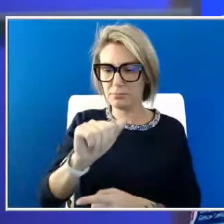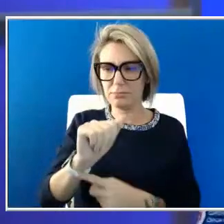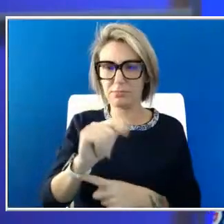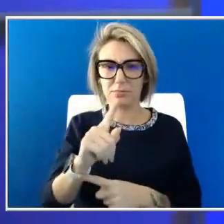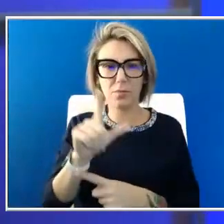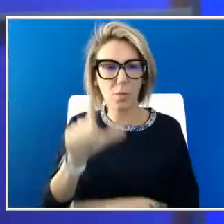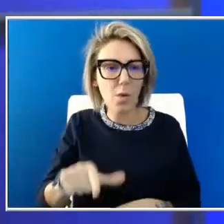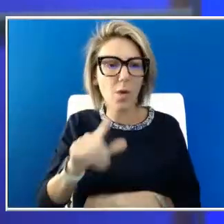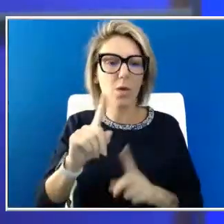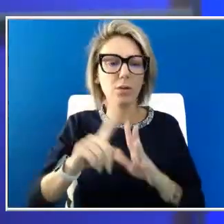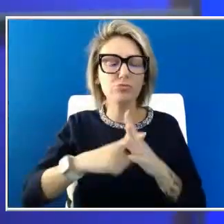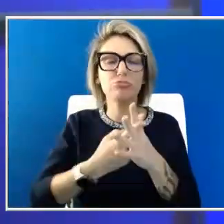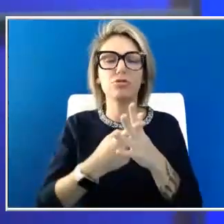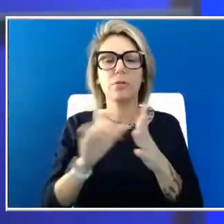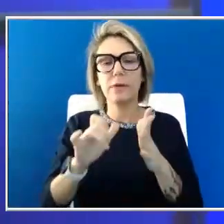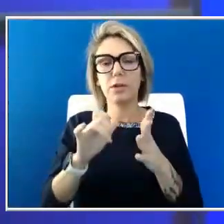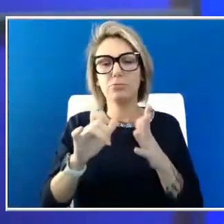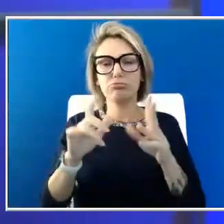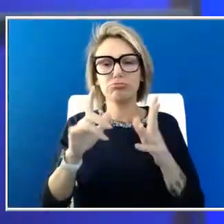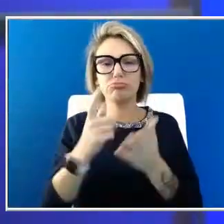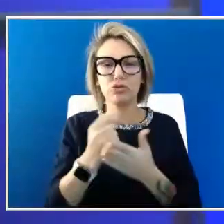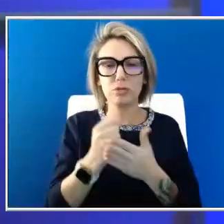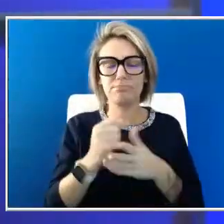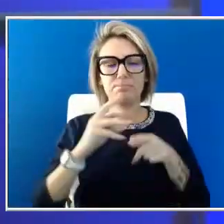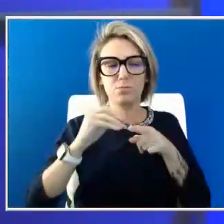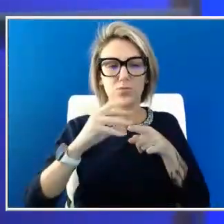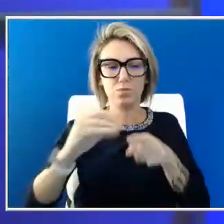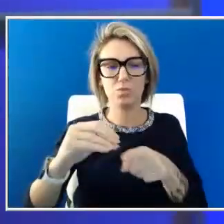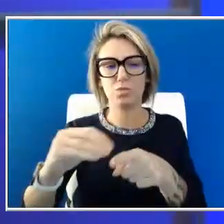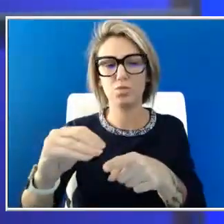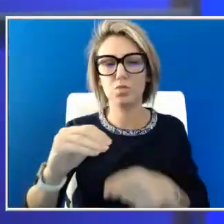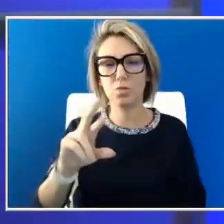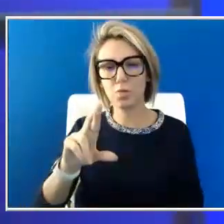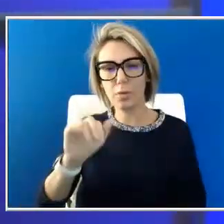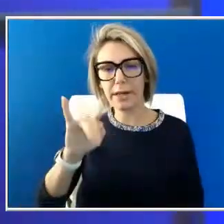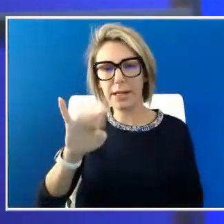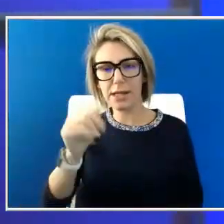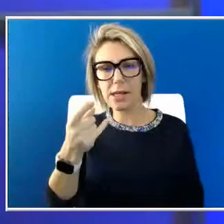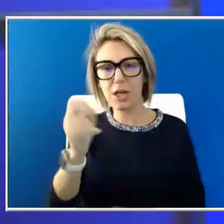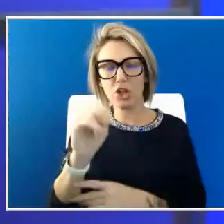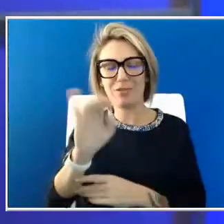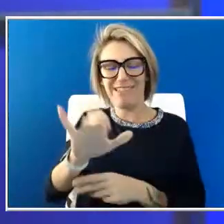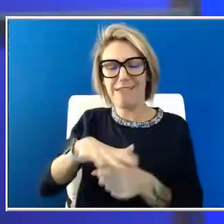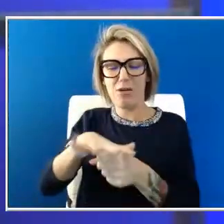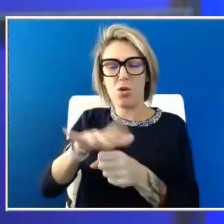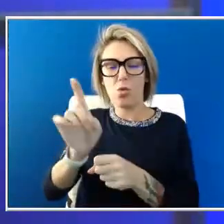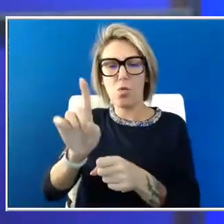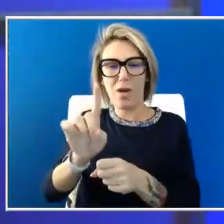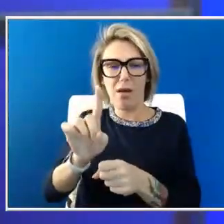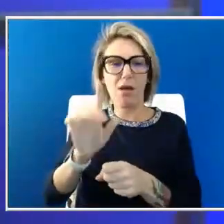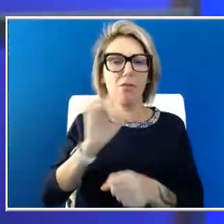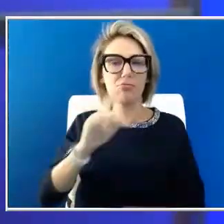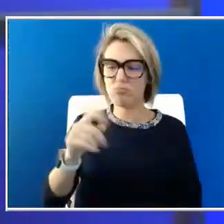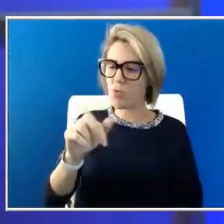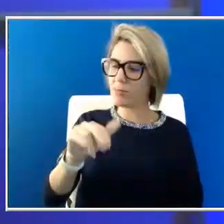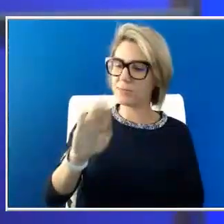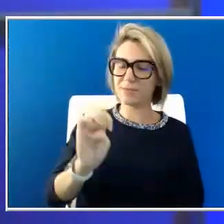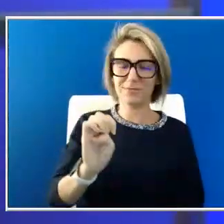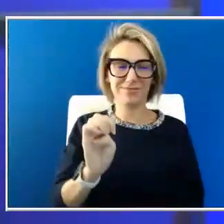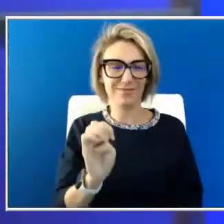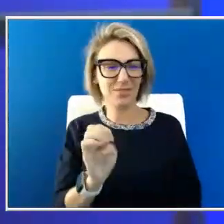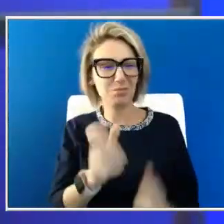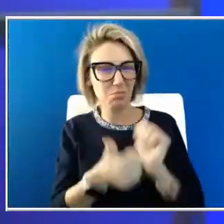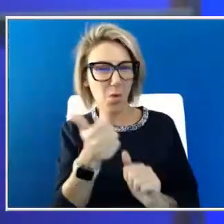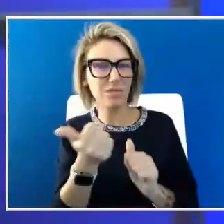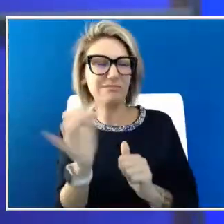salvage treatment, oftentimes radiation to the area where the prostate was is probably the most likely place where there may be some